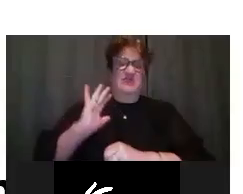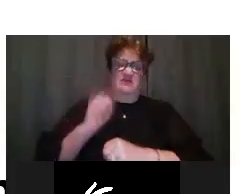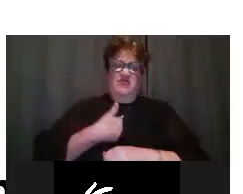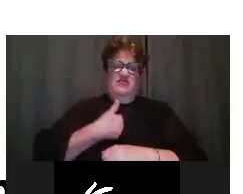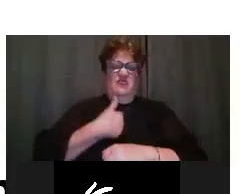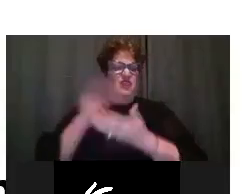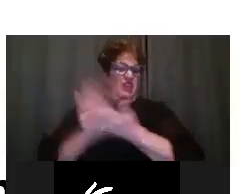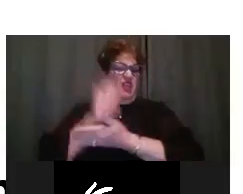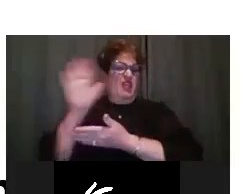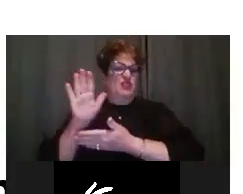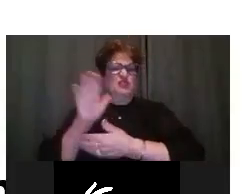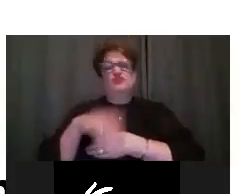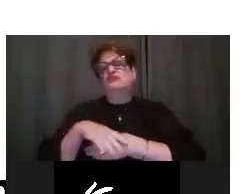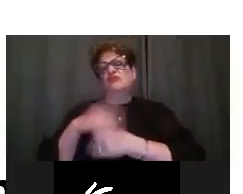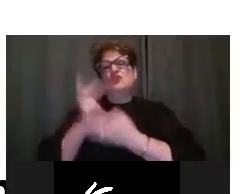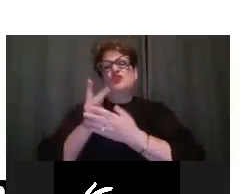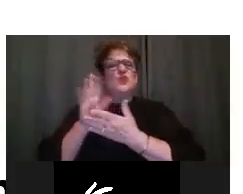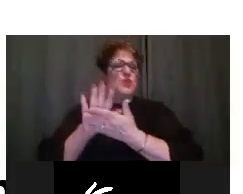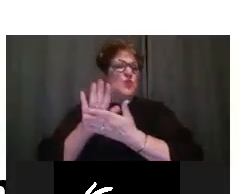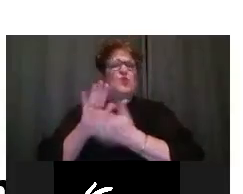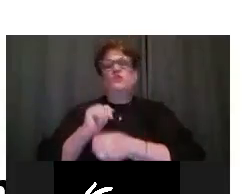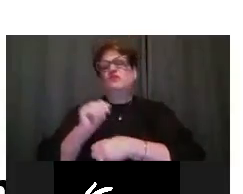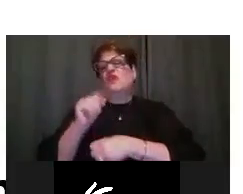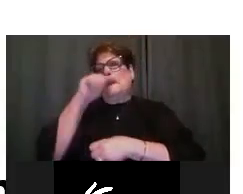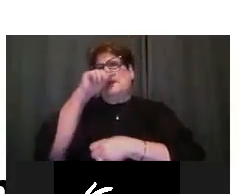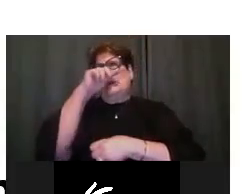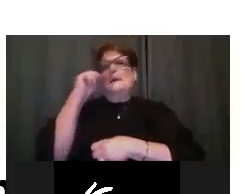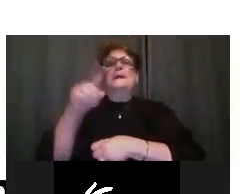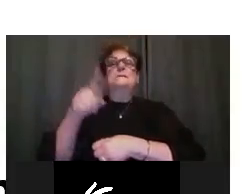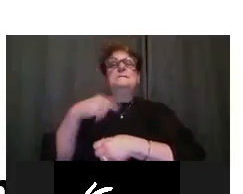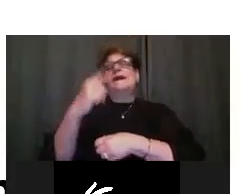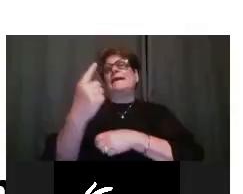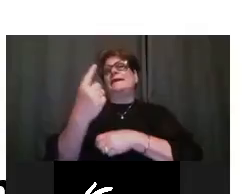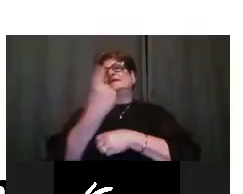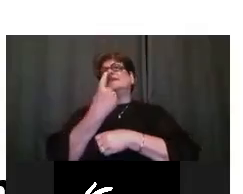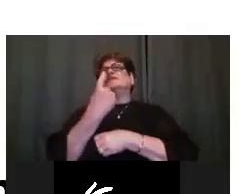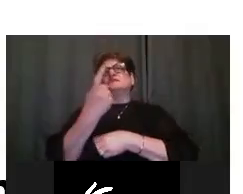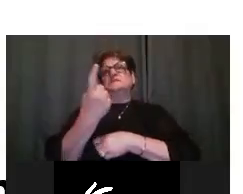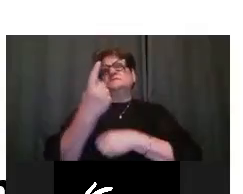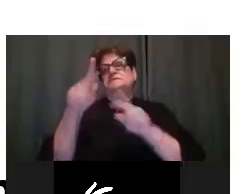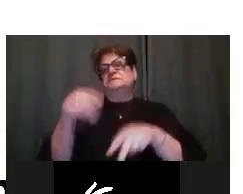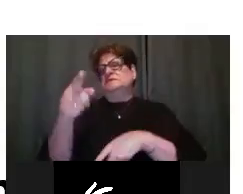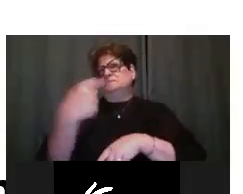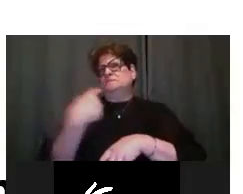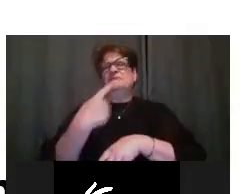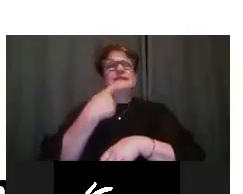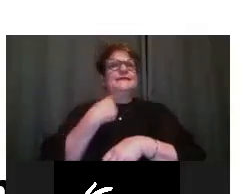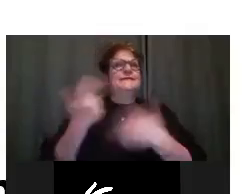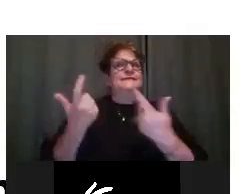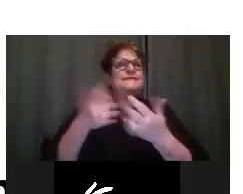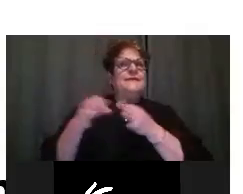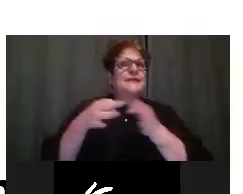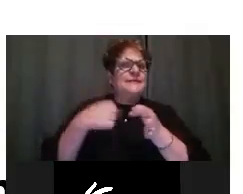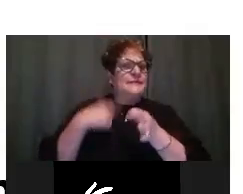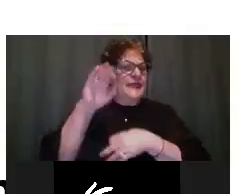and told me, tell me about a case. And I was working with a Vietnamese senior who was working on trying to graduate